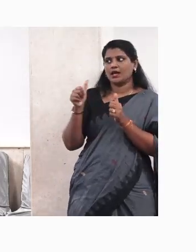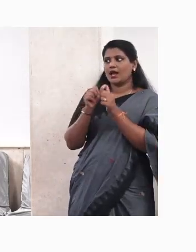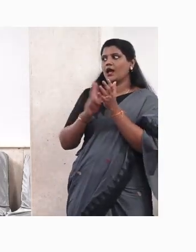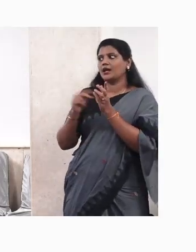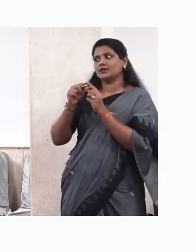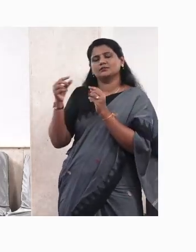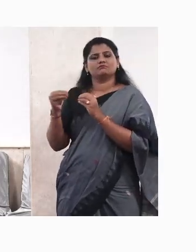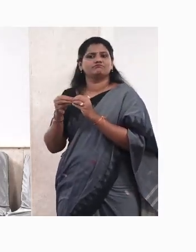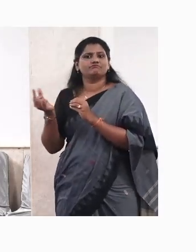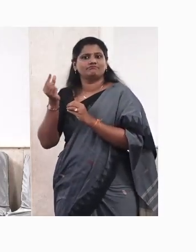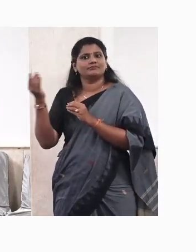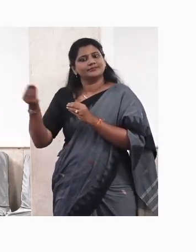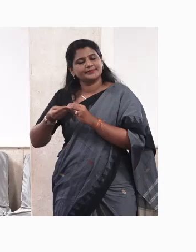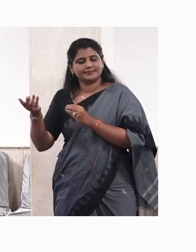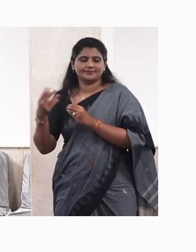well.